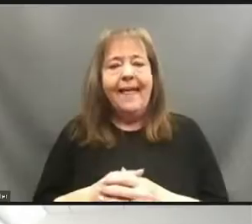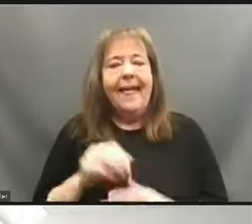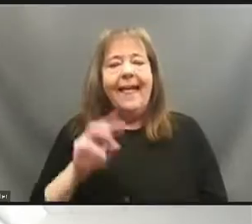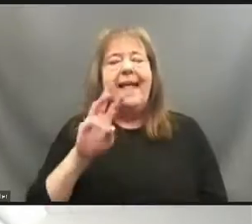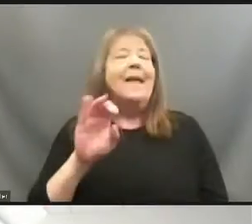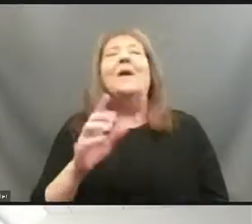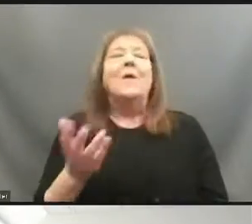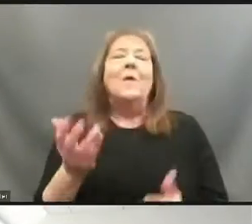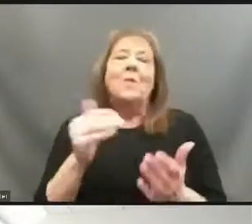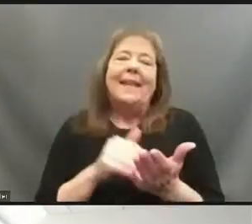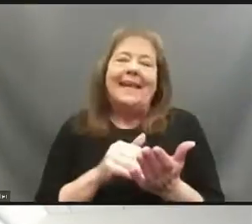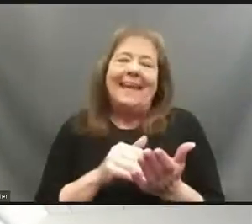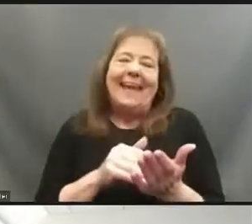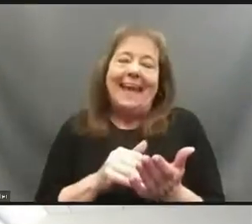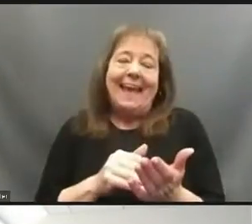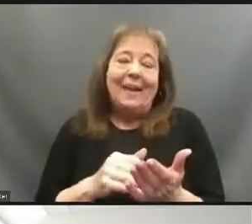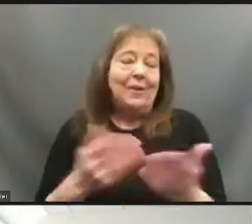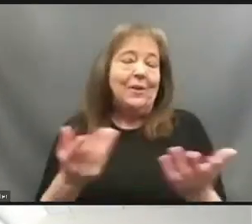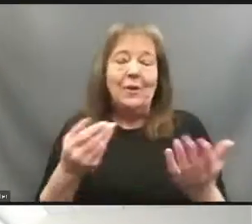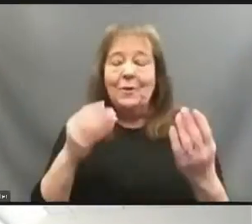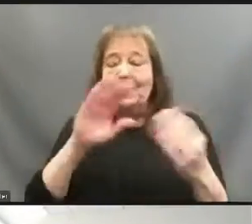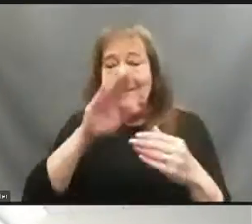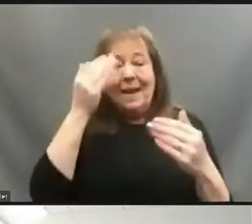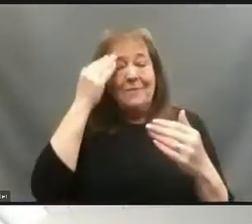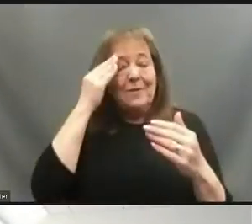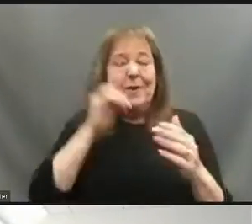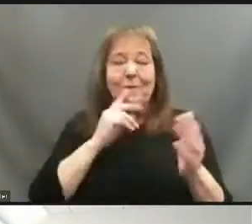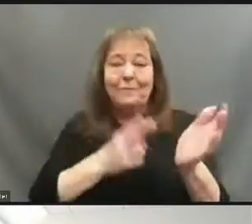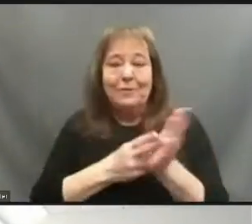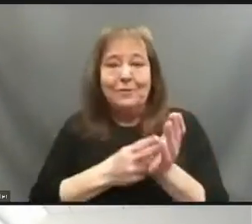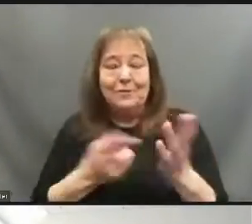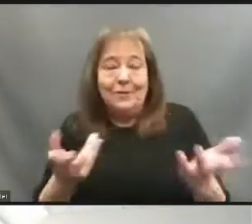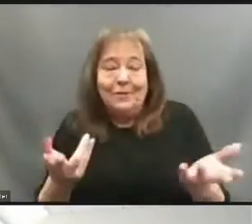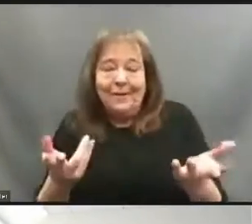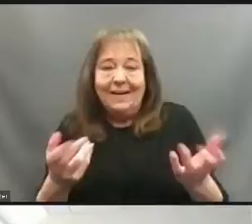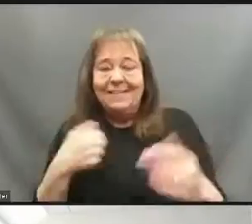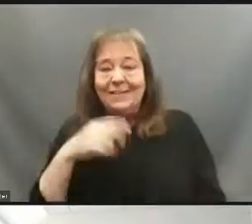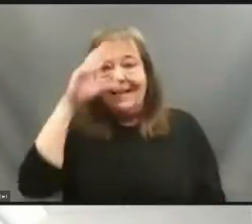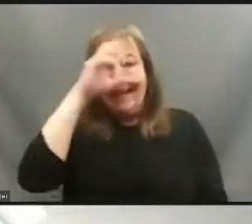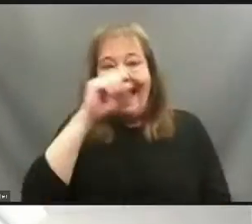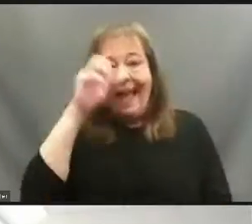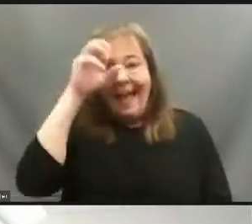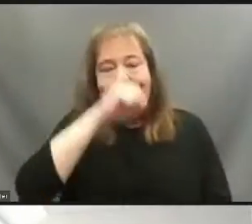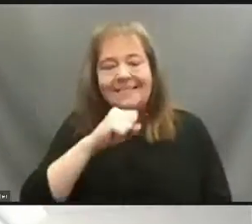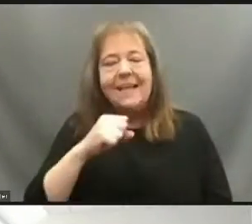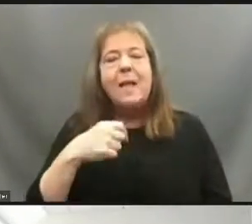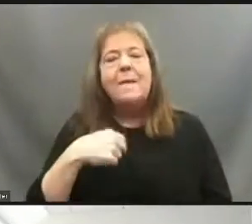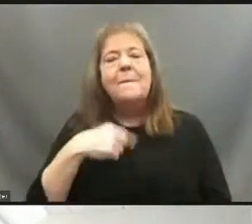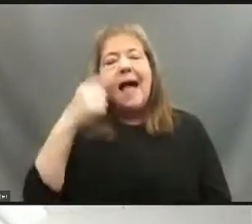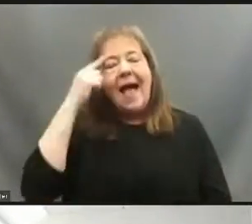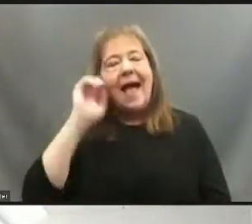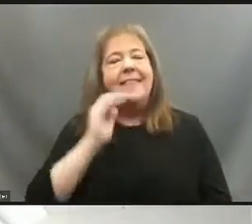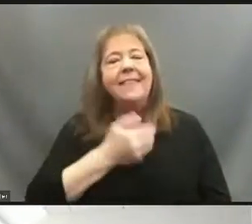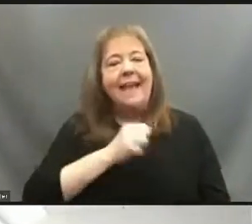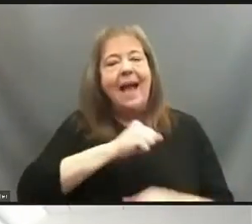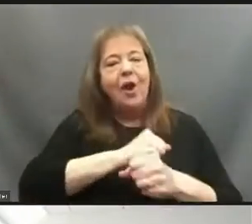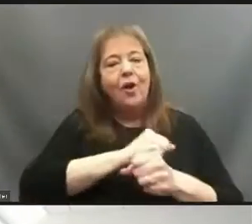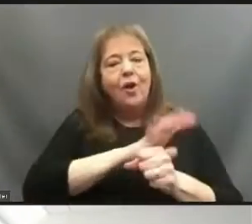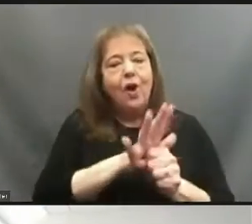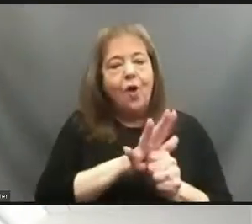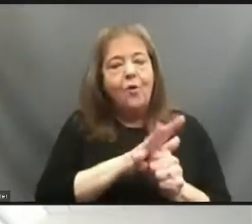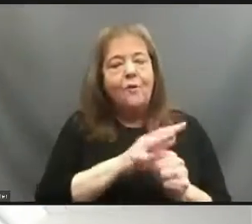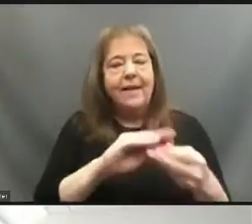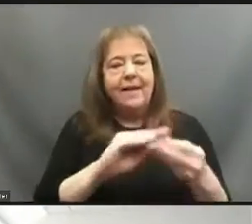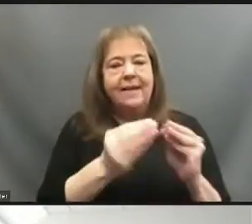again, the crystal ball is always murky, right? So I think that our COVID numbers will probably be